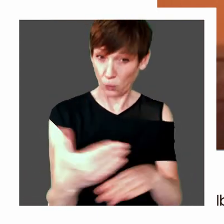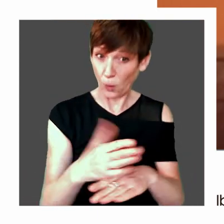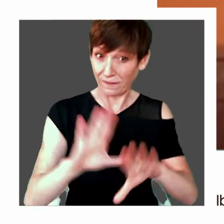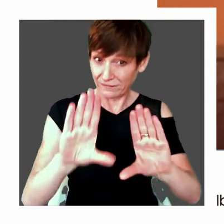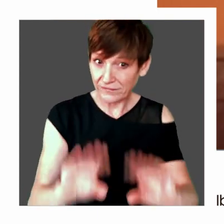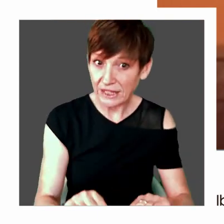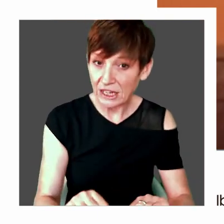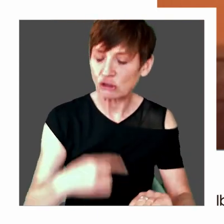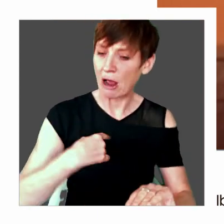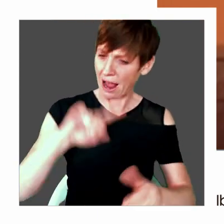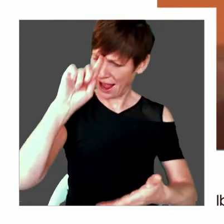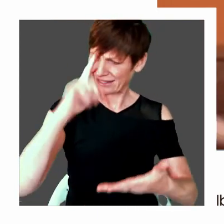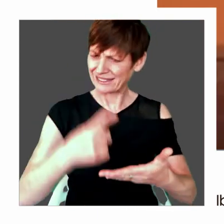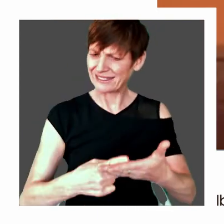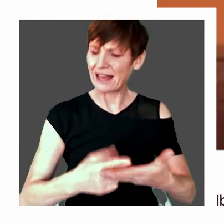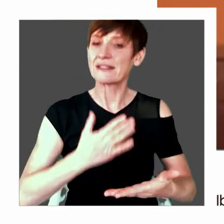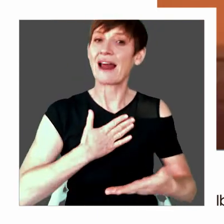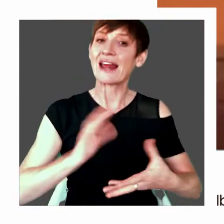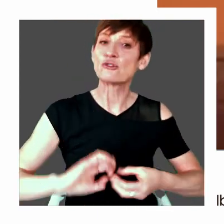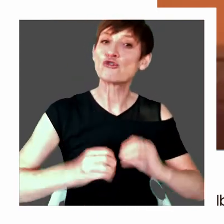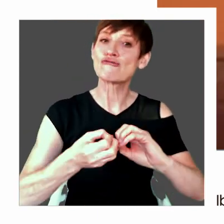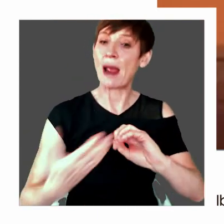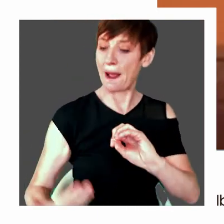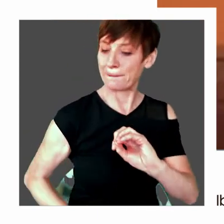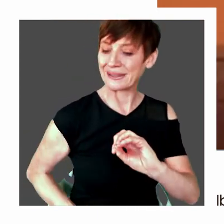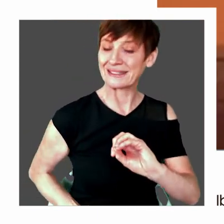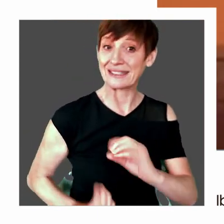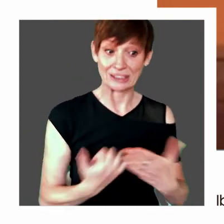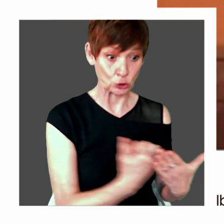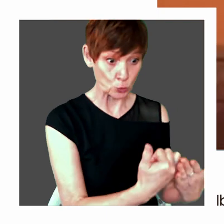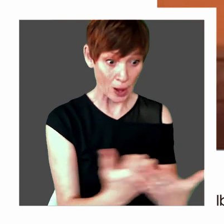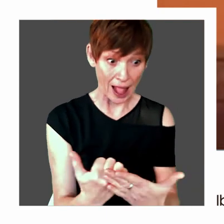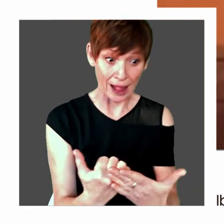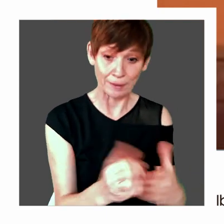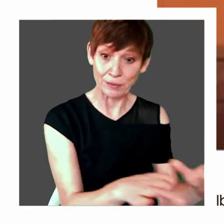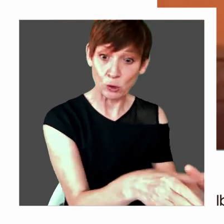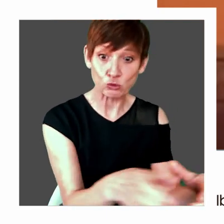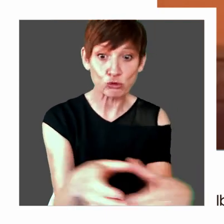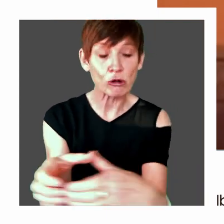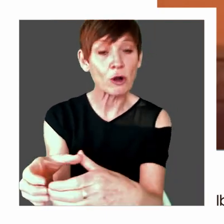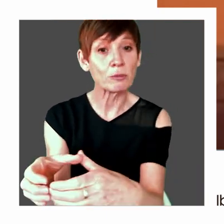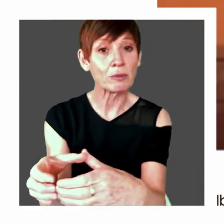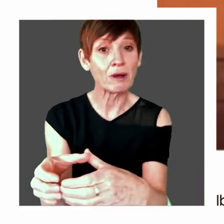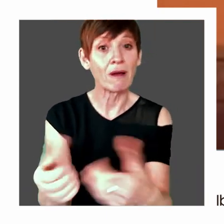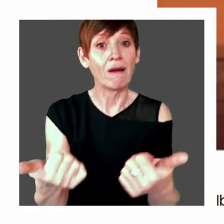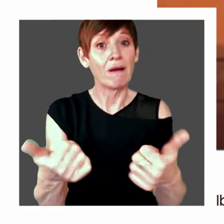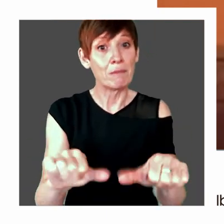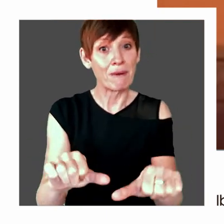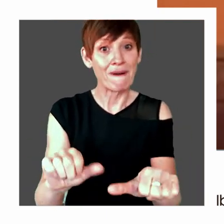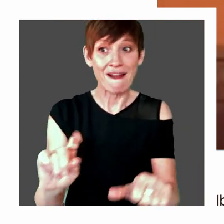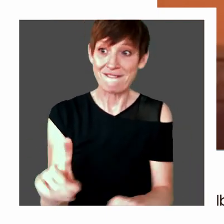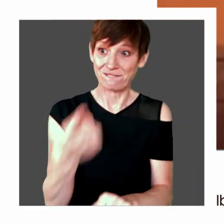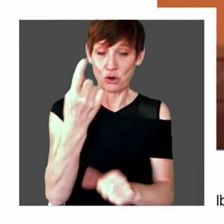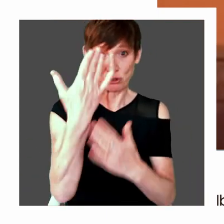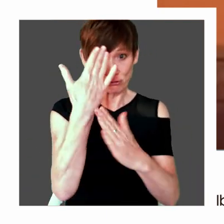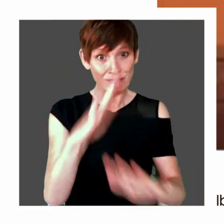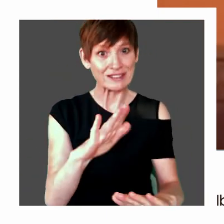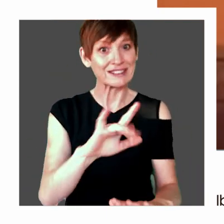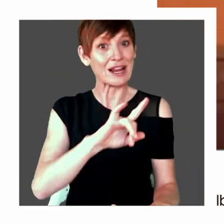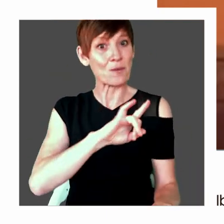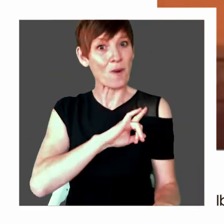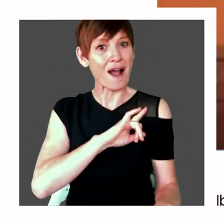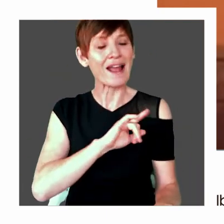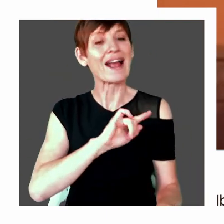that I wanted to create a business to help these groups of people, I got my first residency based on the fact that I had a